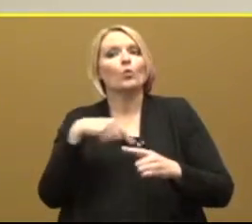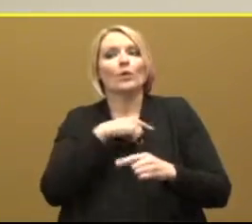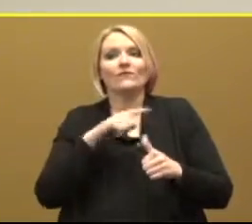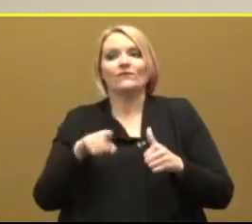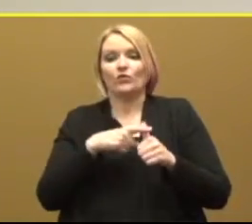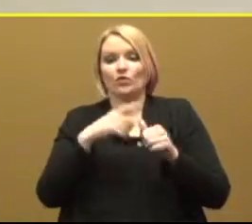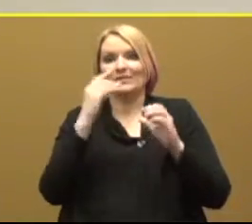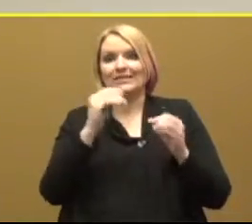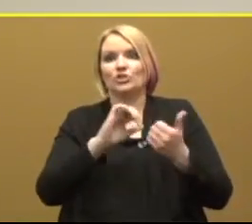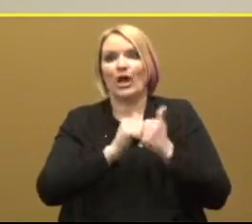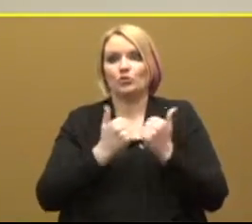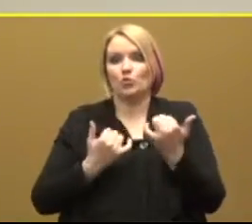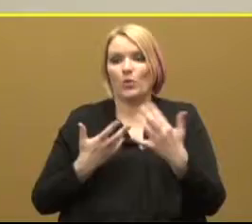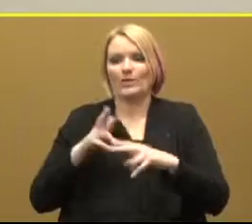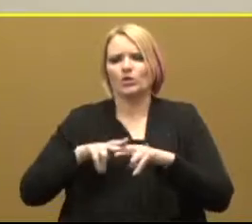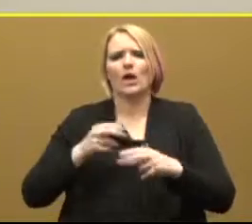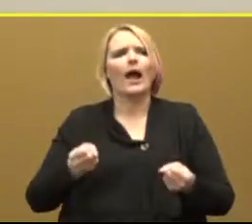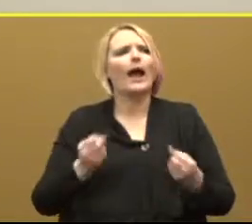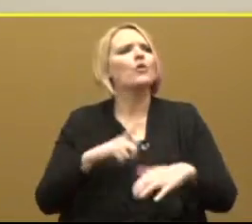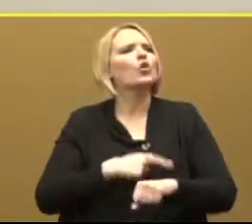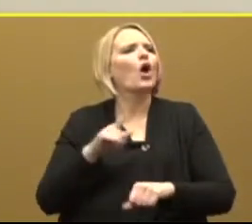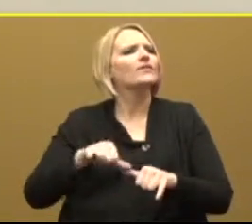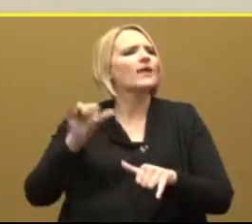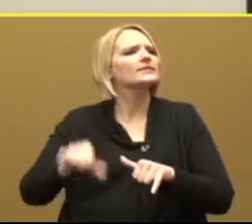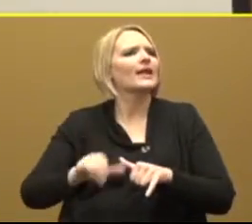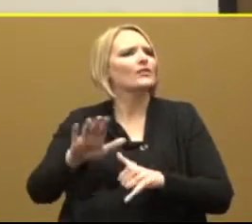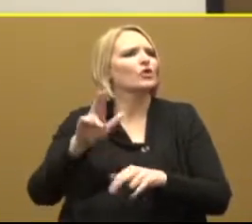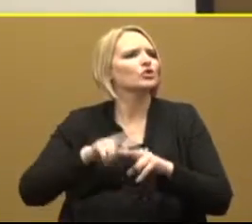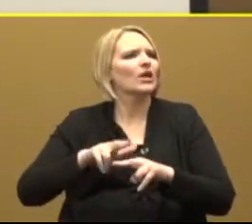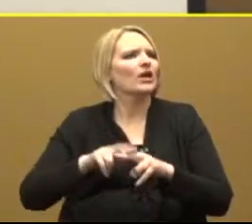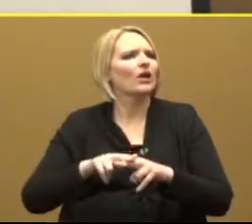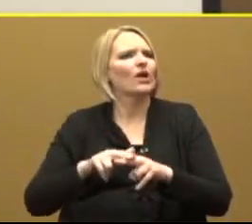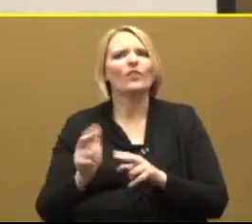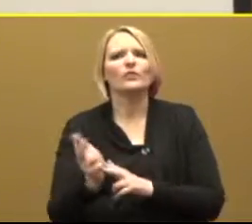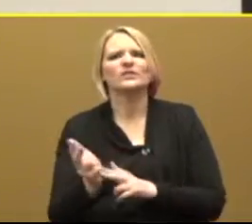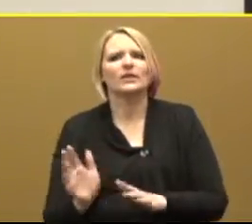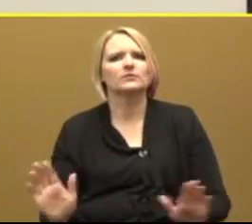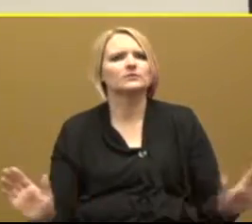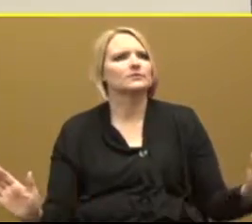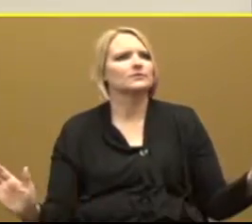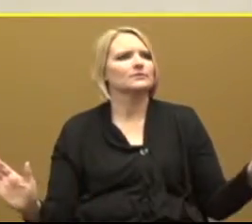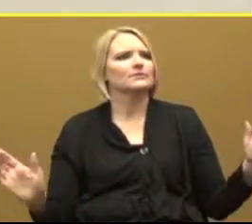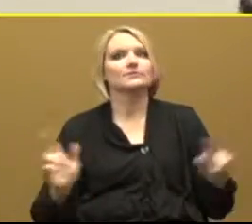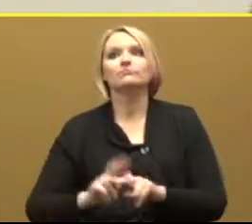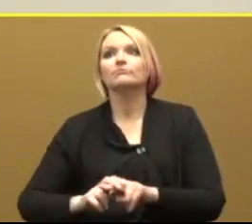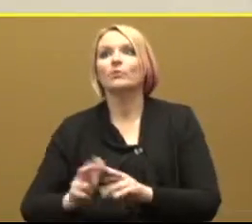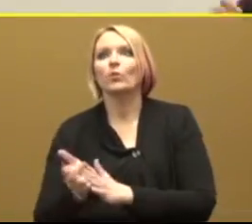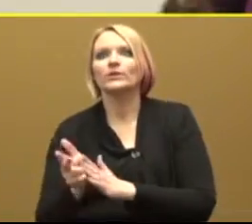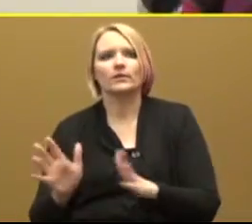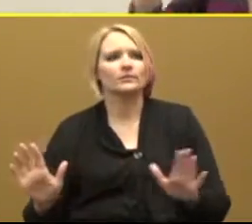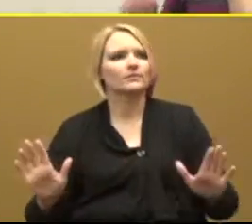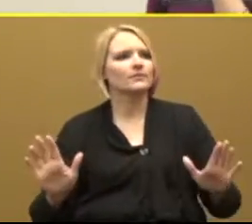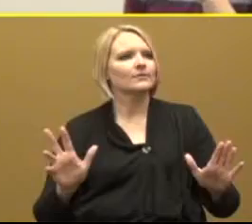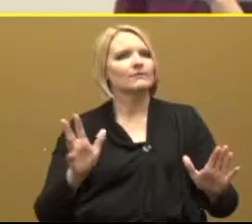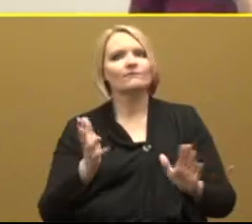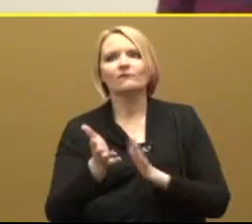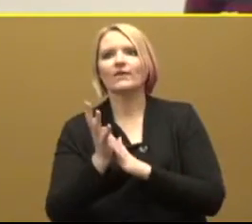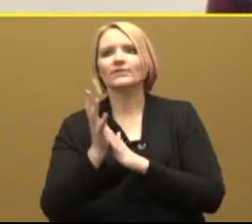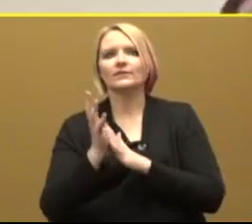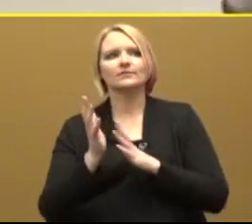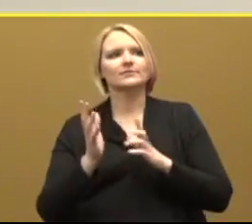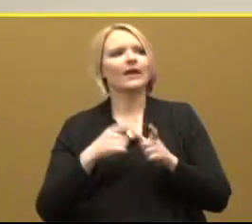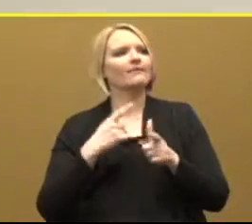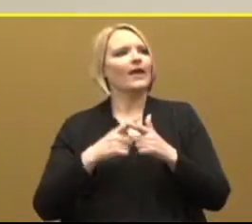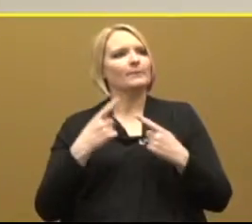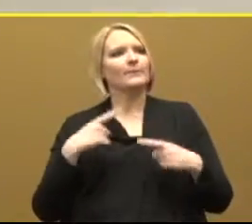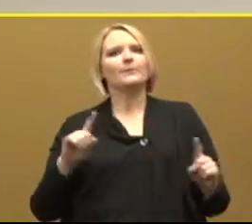train weight chairs, how long do they sit in their weight chairs? 3 seconds. 3 seconds, 5 seconds, 30 seconds, and